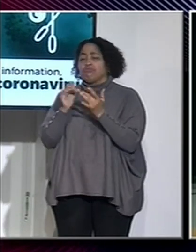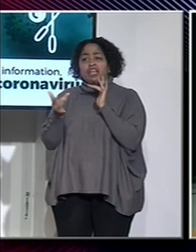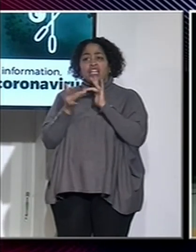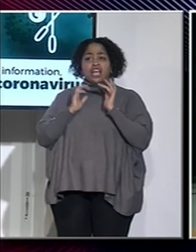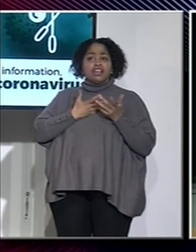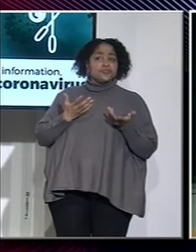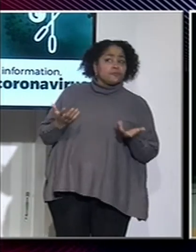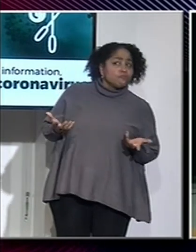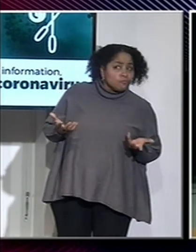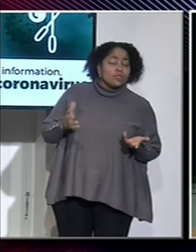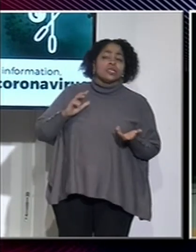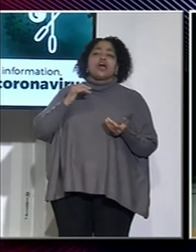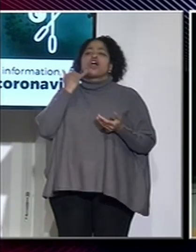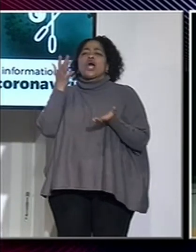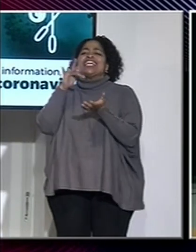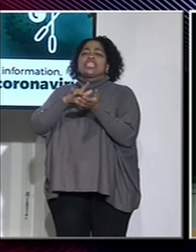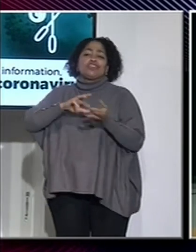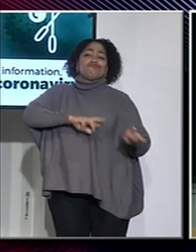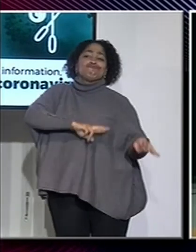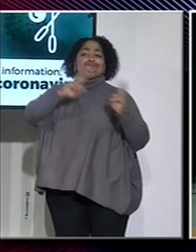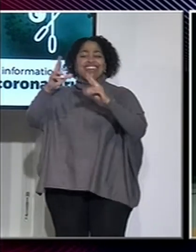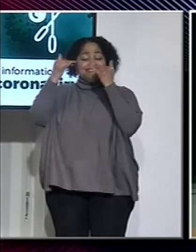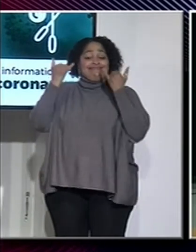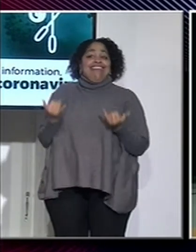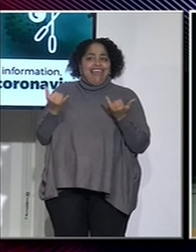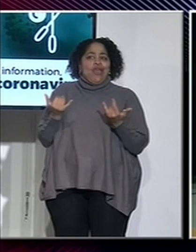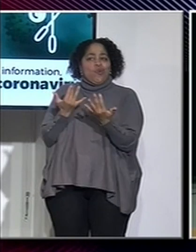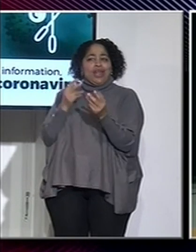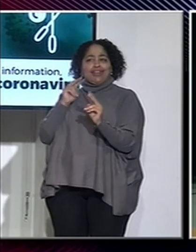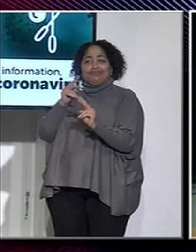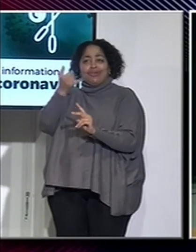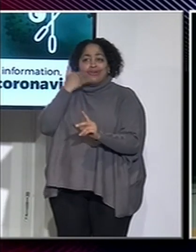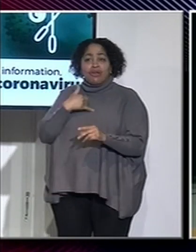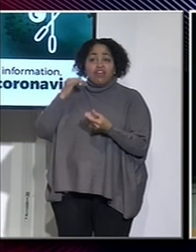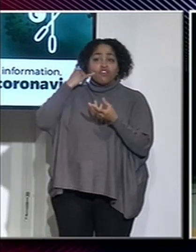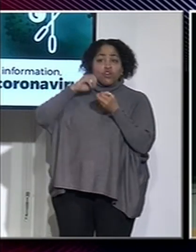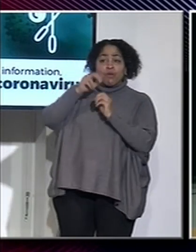us? Our call center is up and running right now. It is